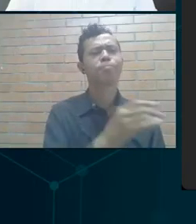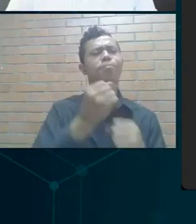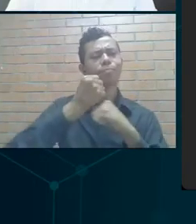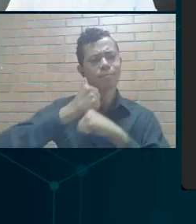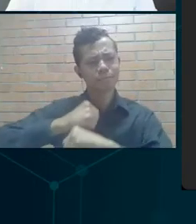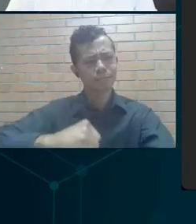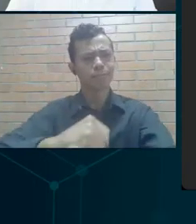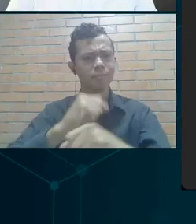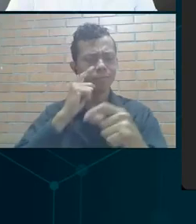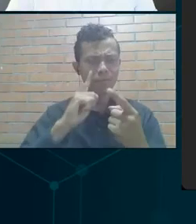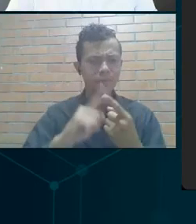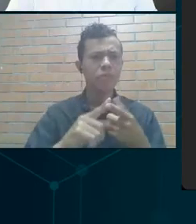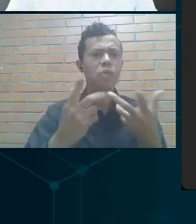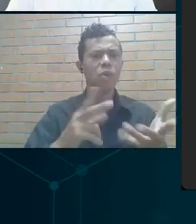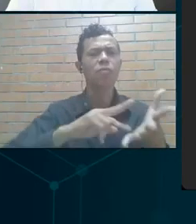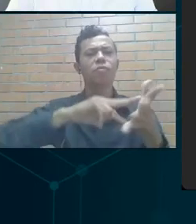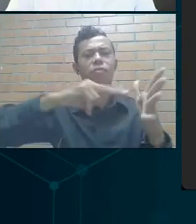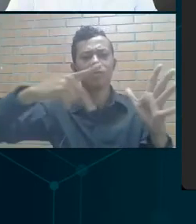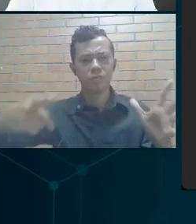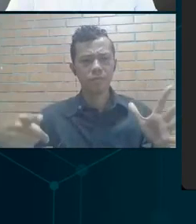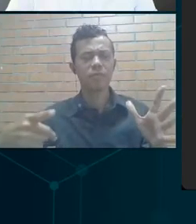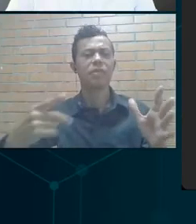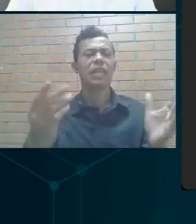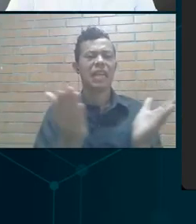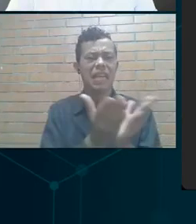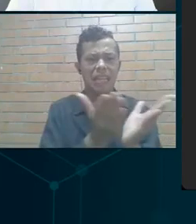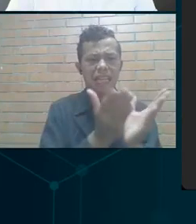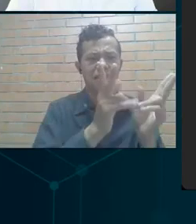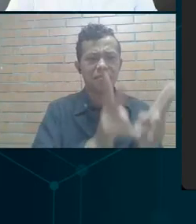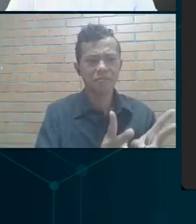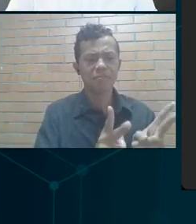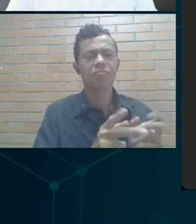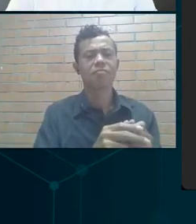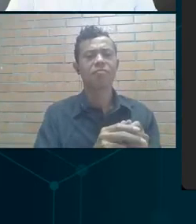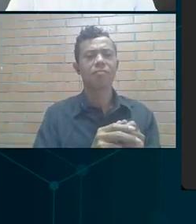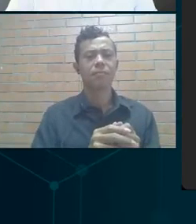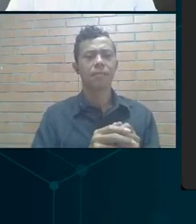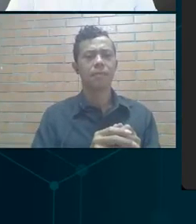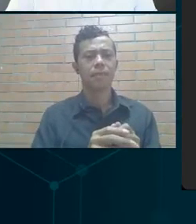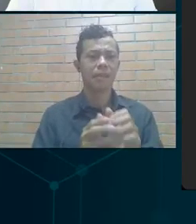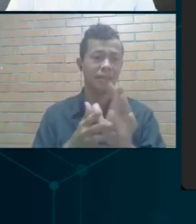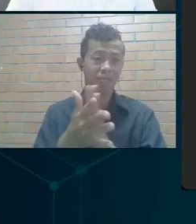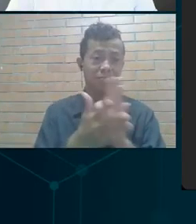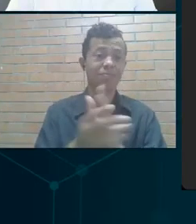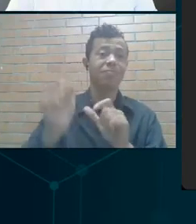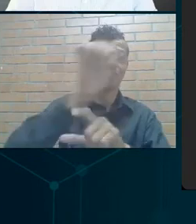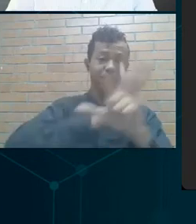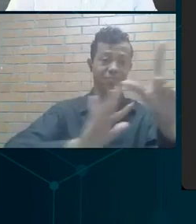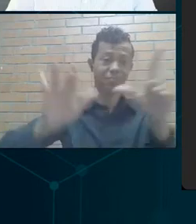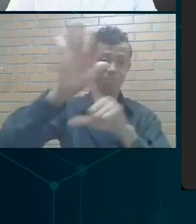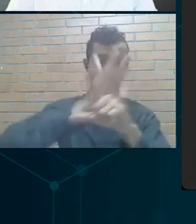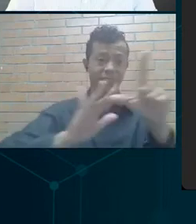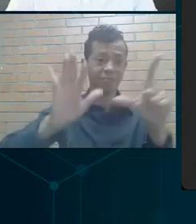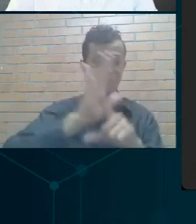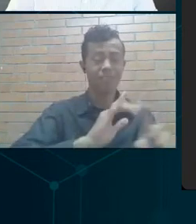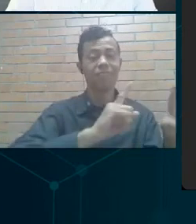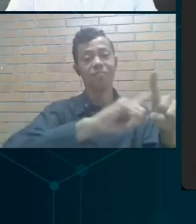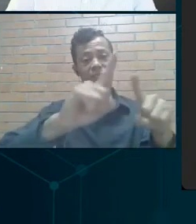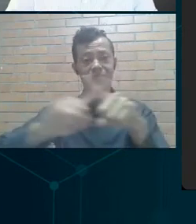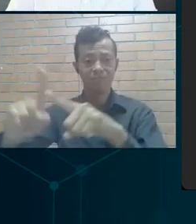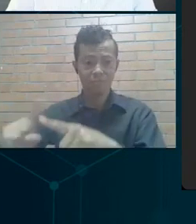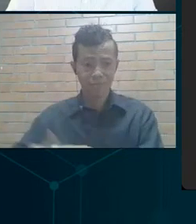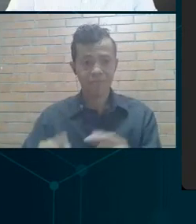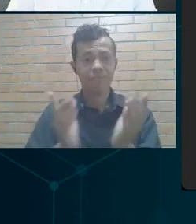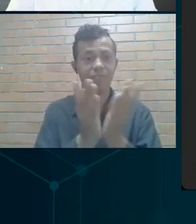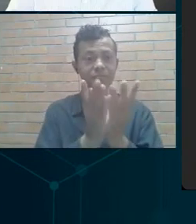In education, obviously, video like this has altered education totally, that the business model